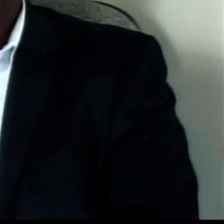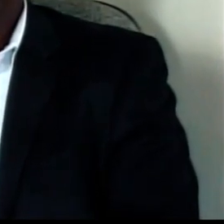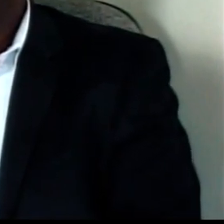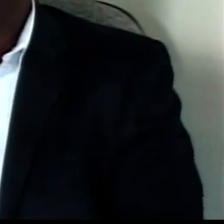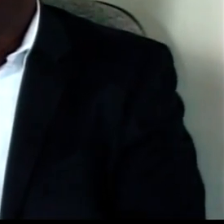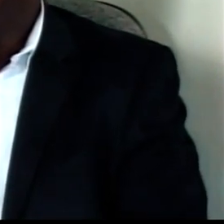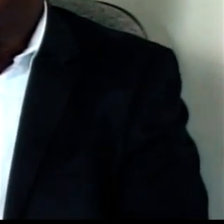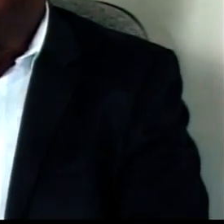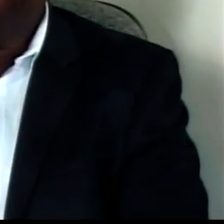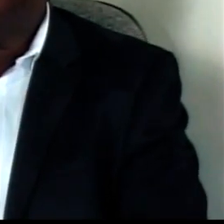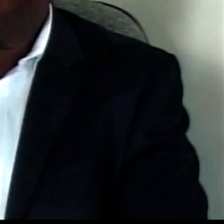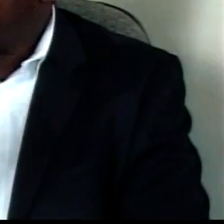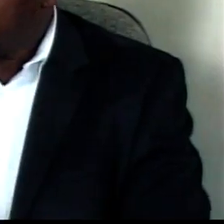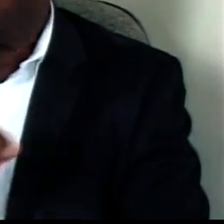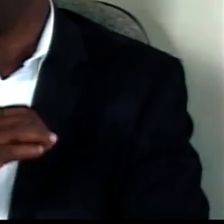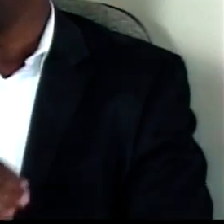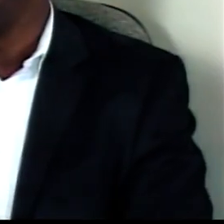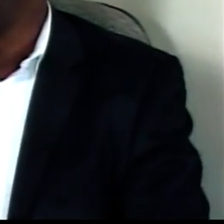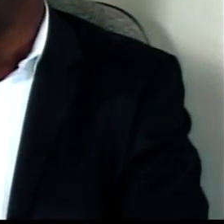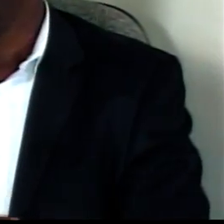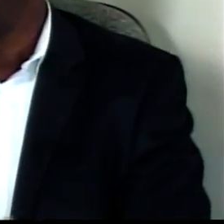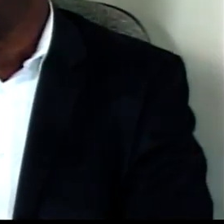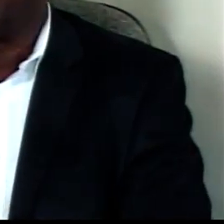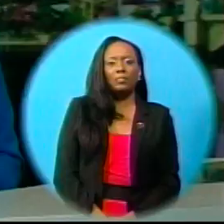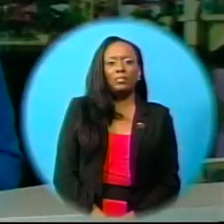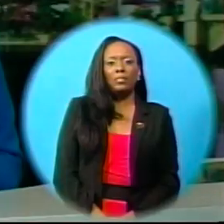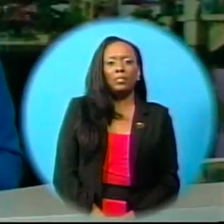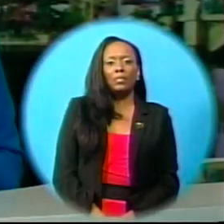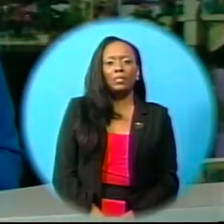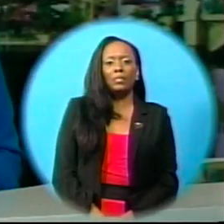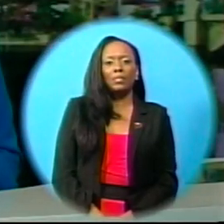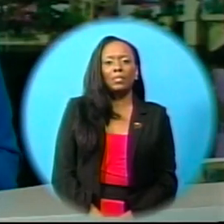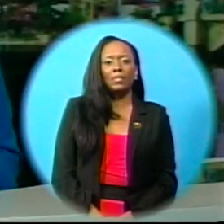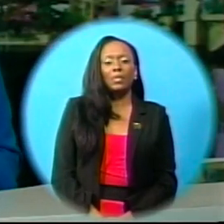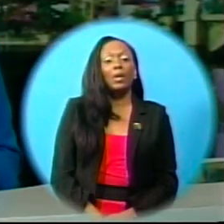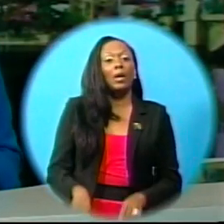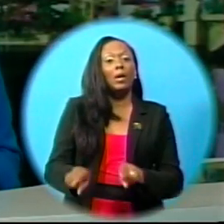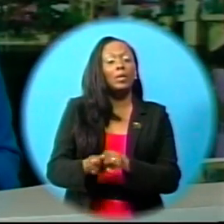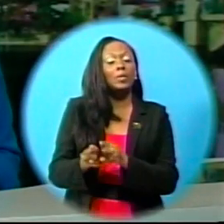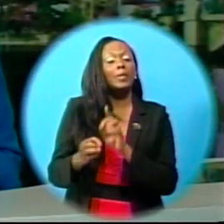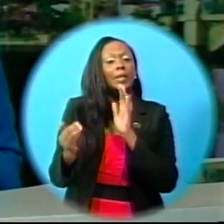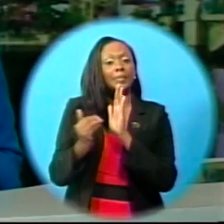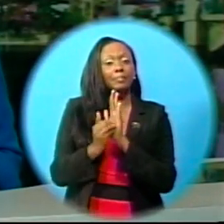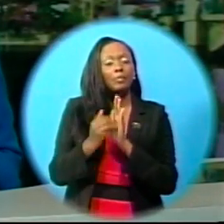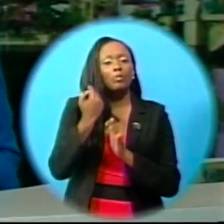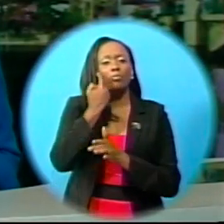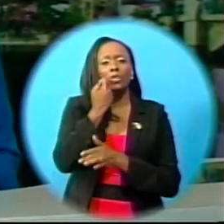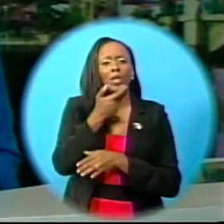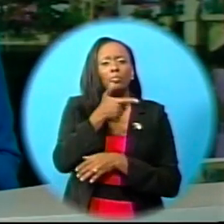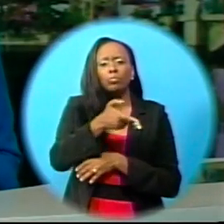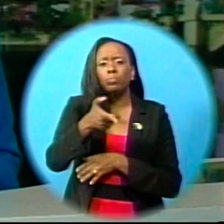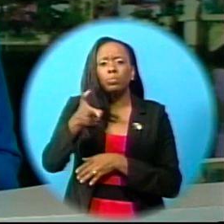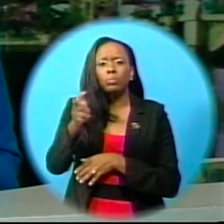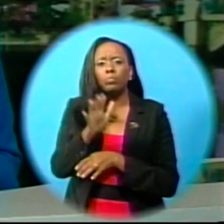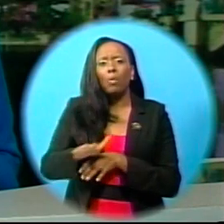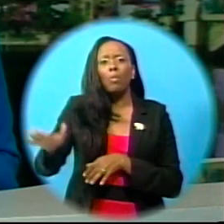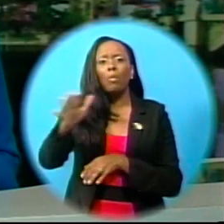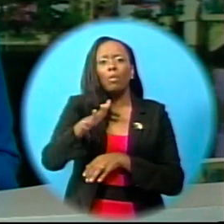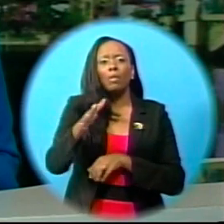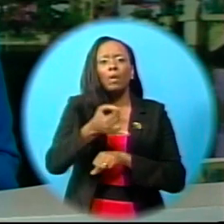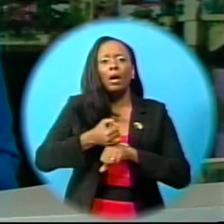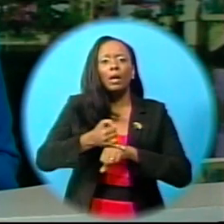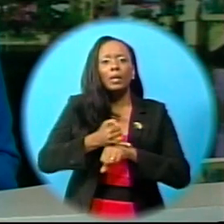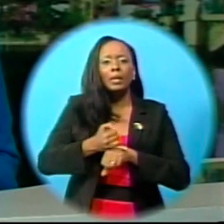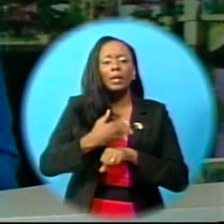When the very community fabric is declining. In the wake of recent shootings, senior members of the Royal Barbados